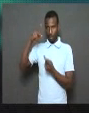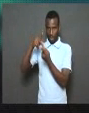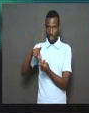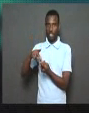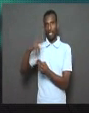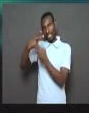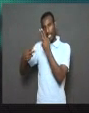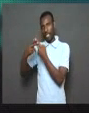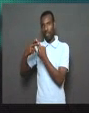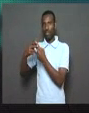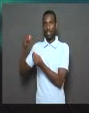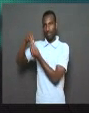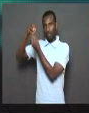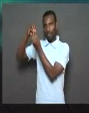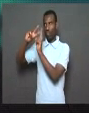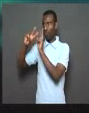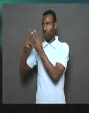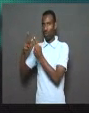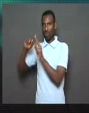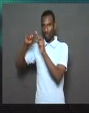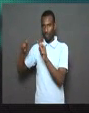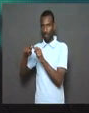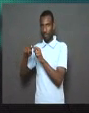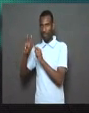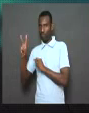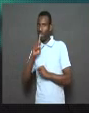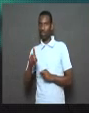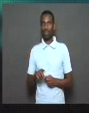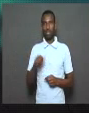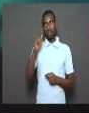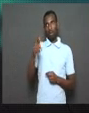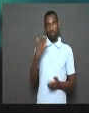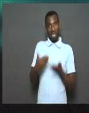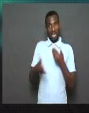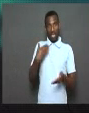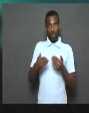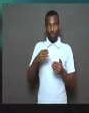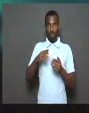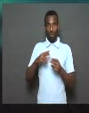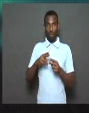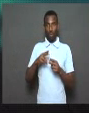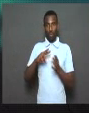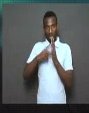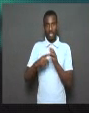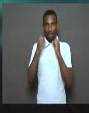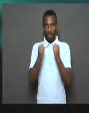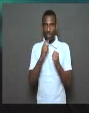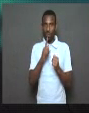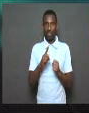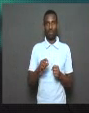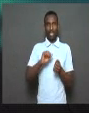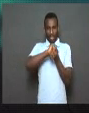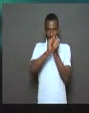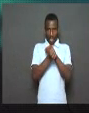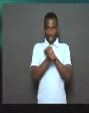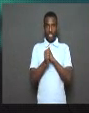an increase in volume, we can safely say change in